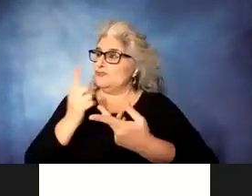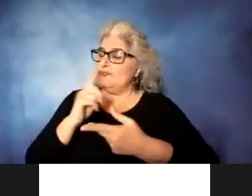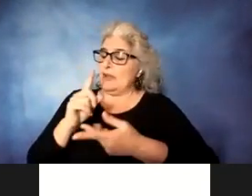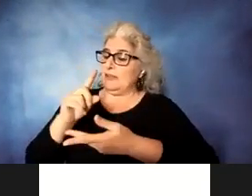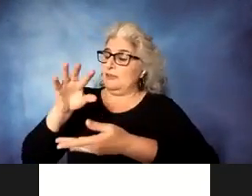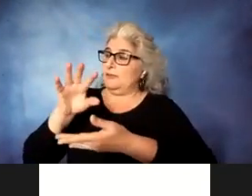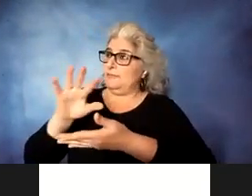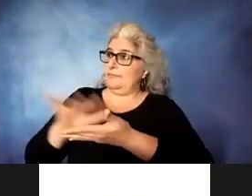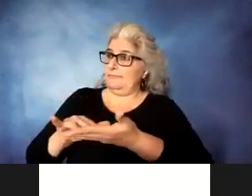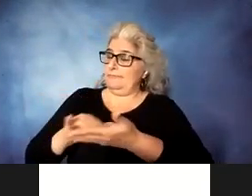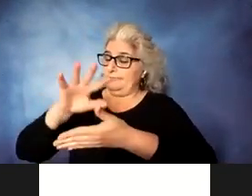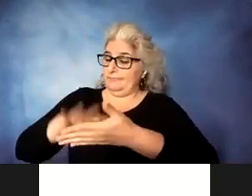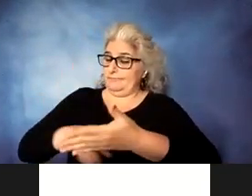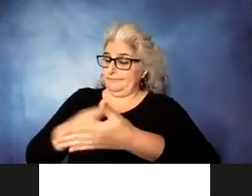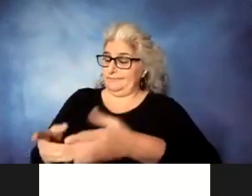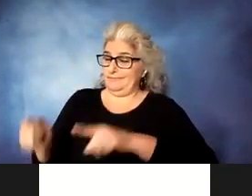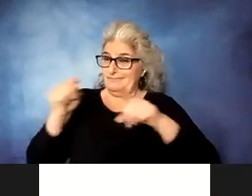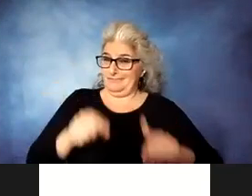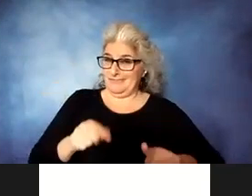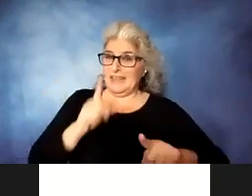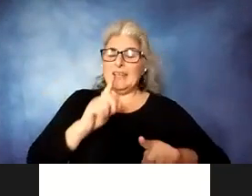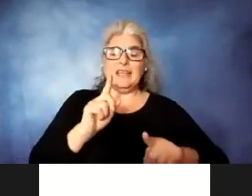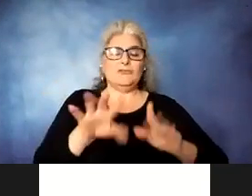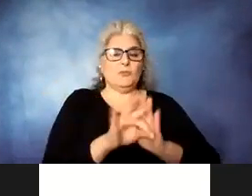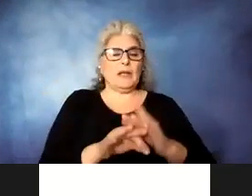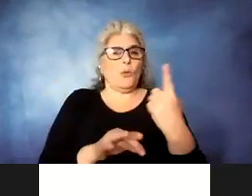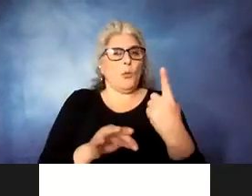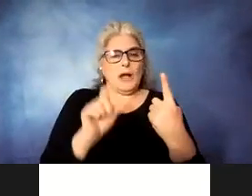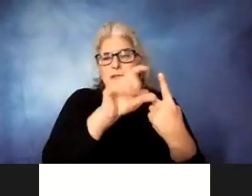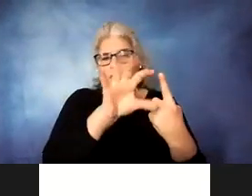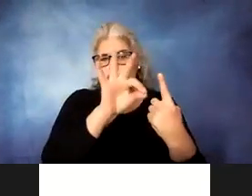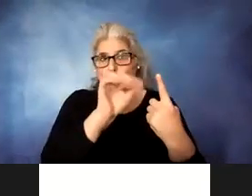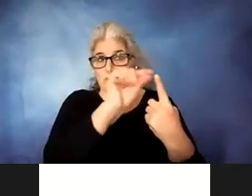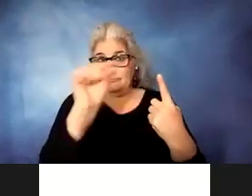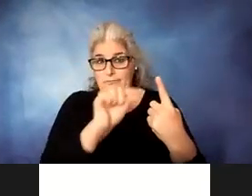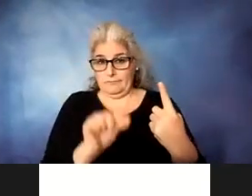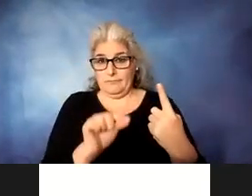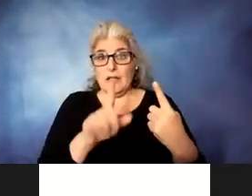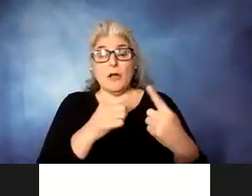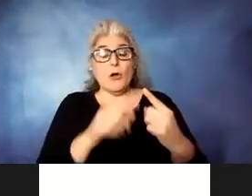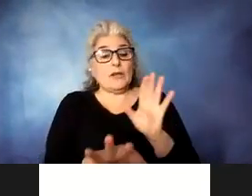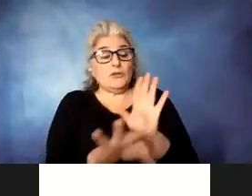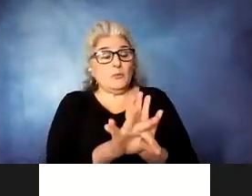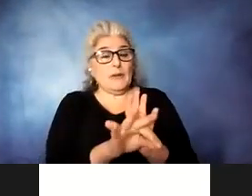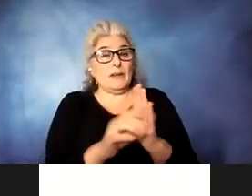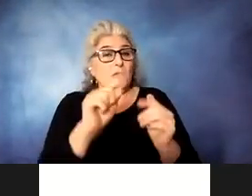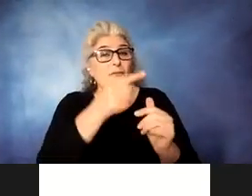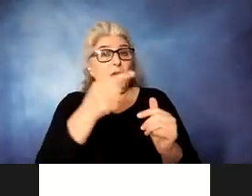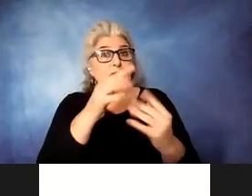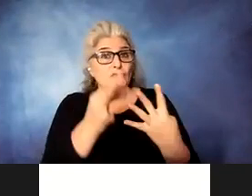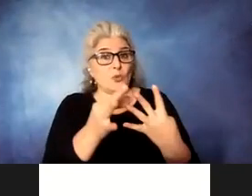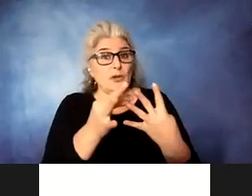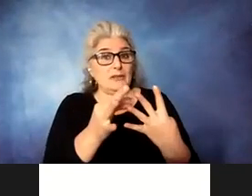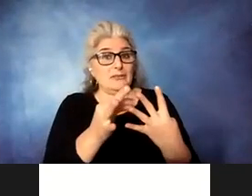the voter will select their first choice candidate. Once they select that first choice, they will click the next button